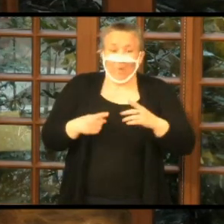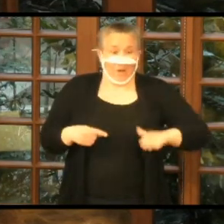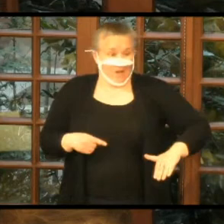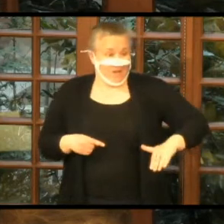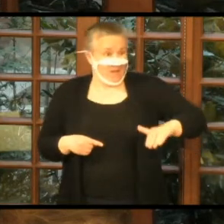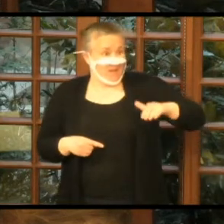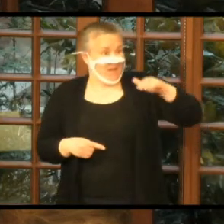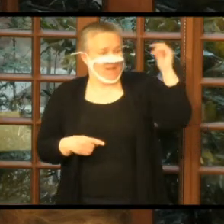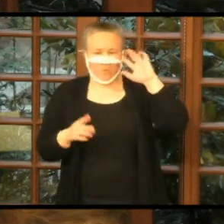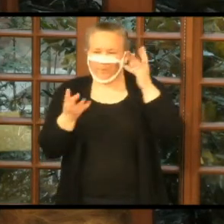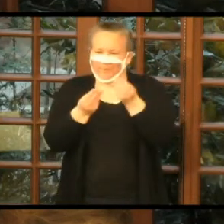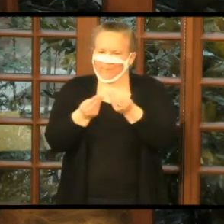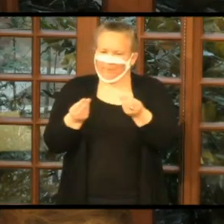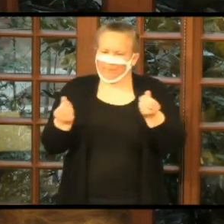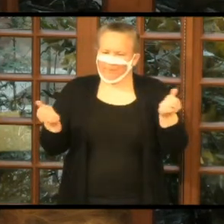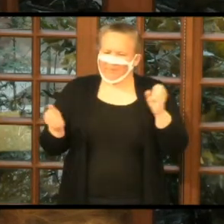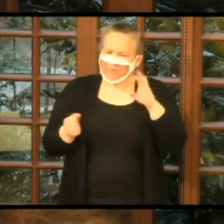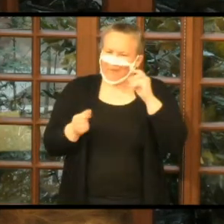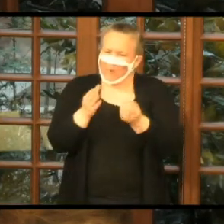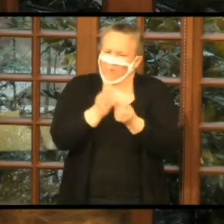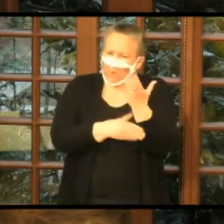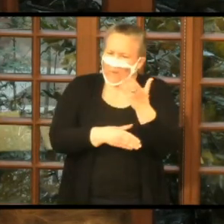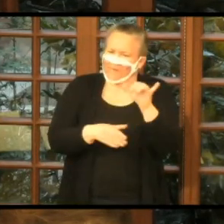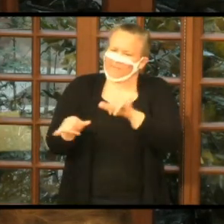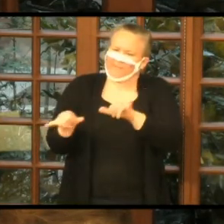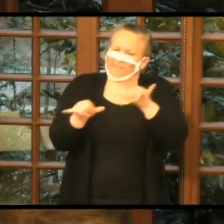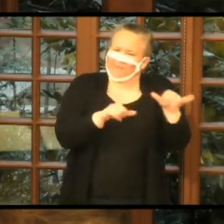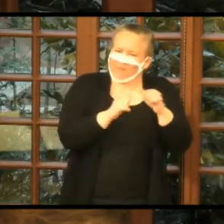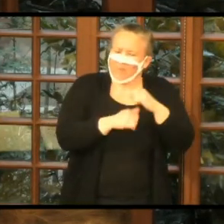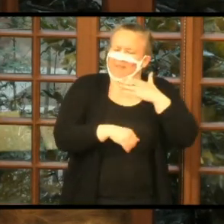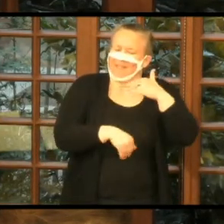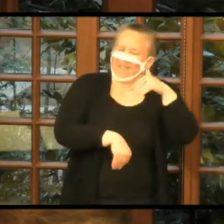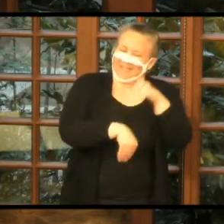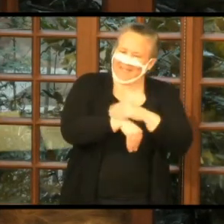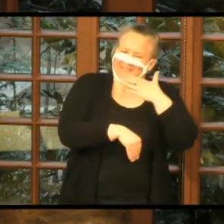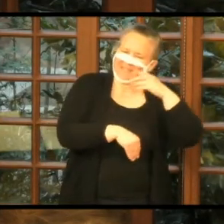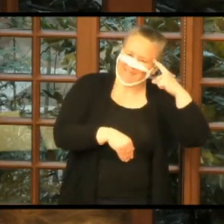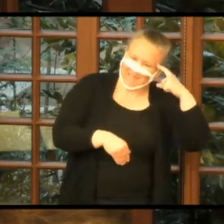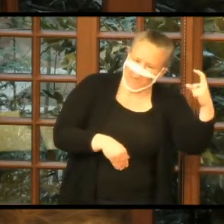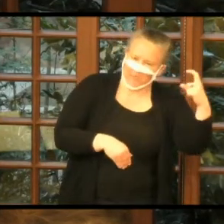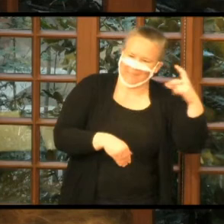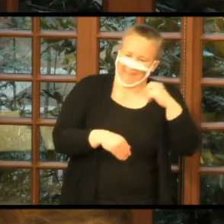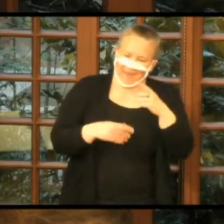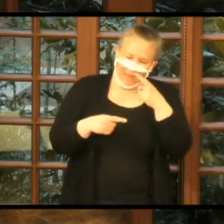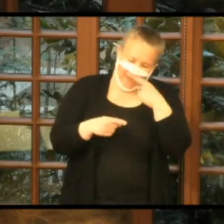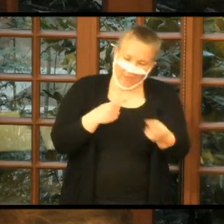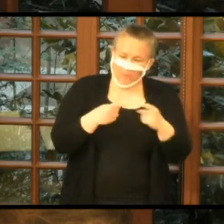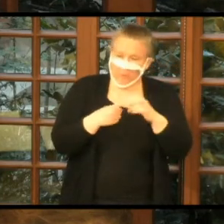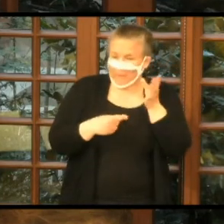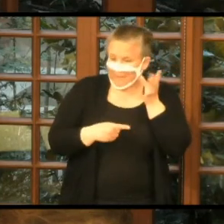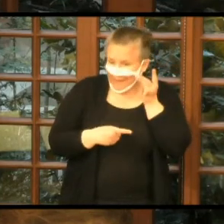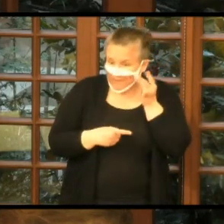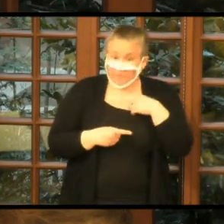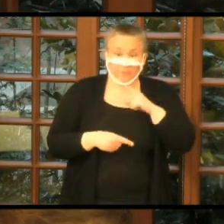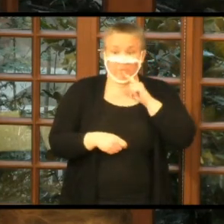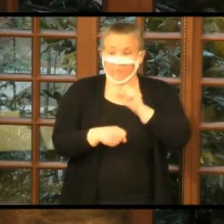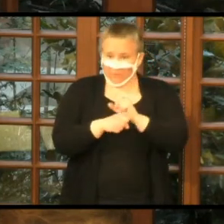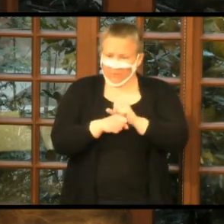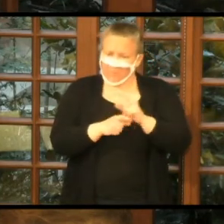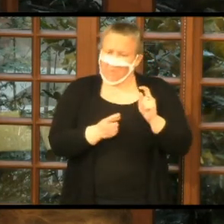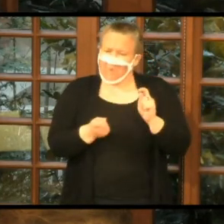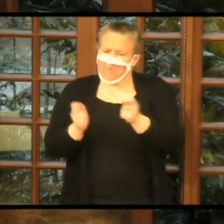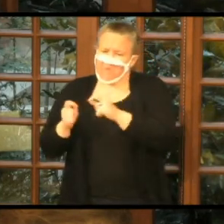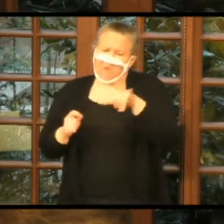did, that she would outgrow them like she did night terrors and an allergy to cats. And it's true that they